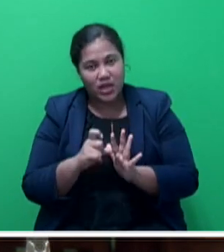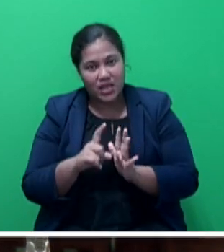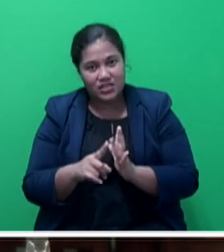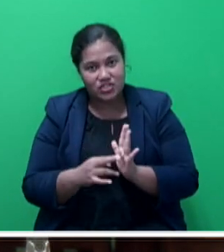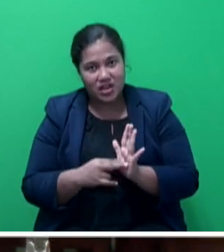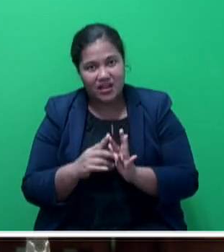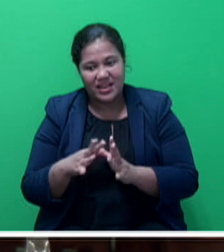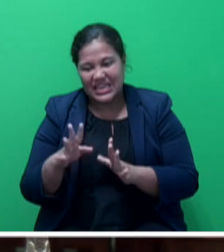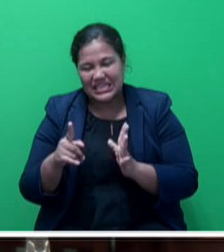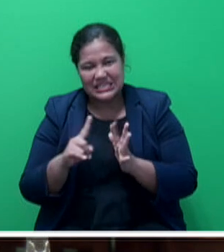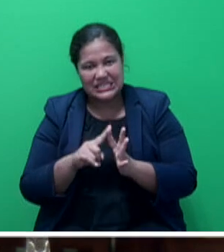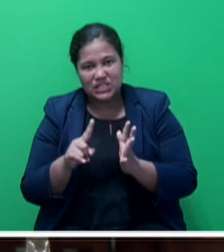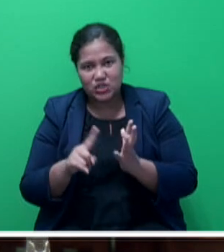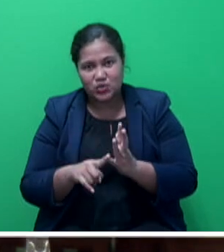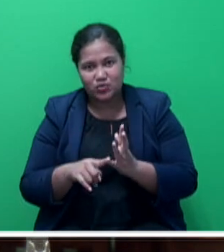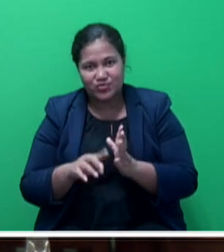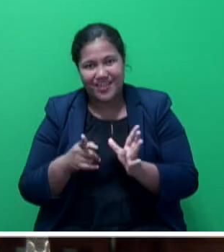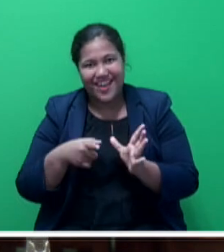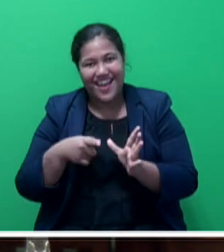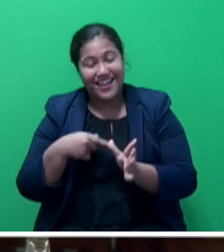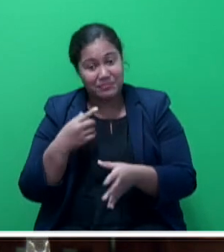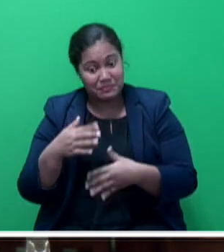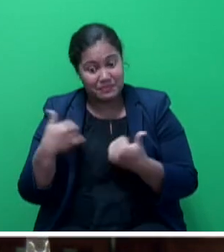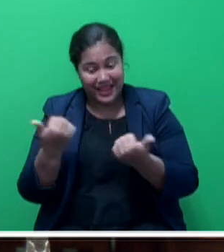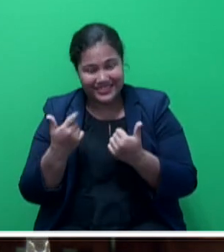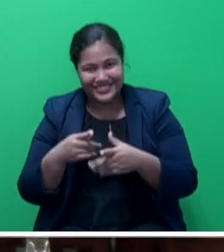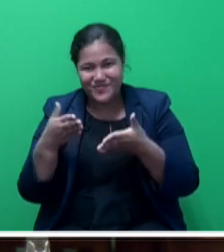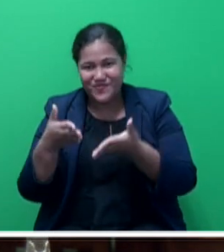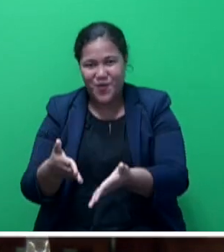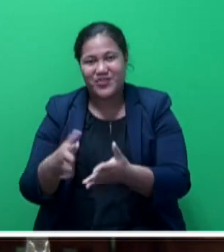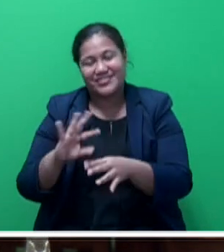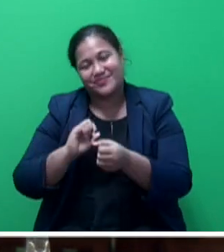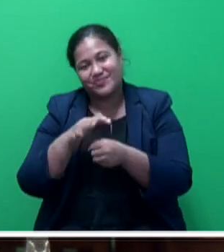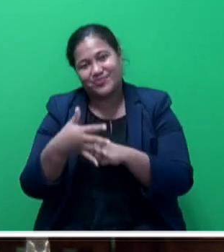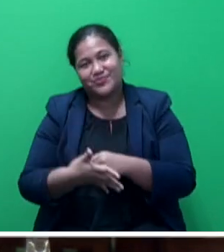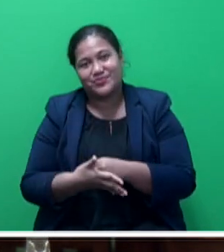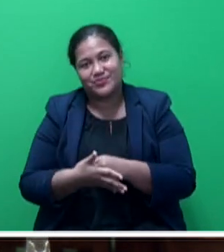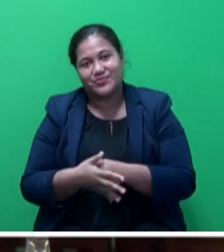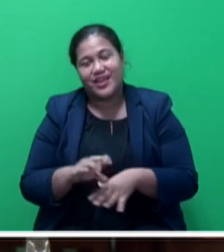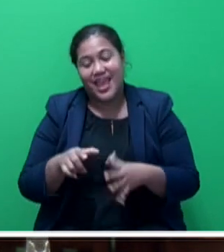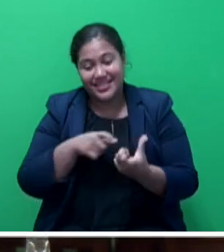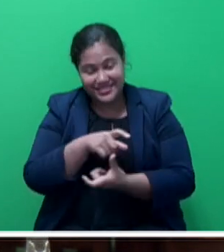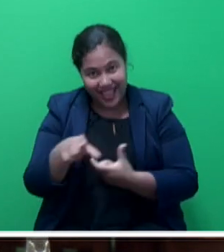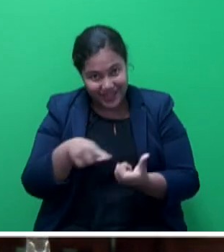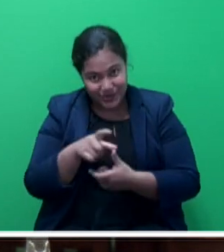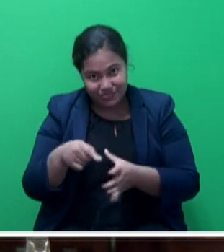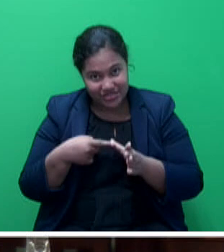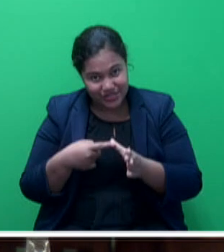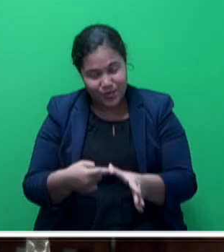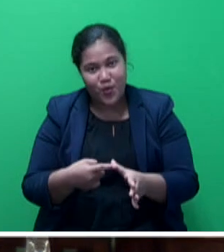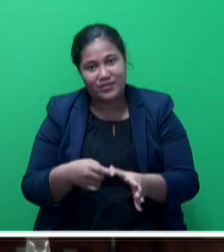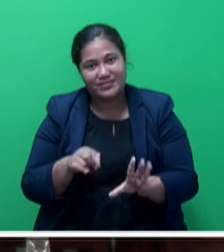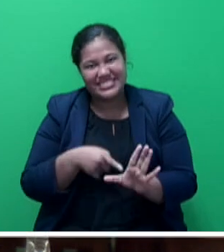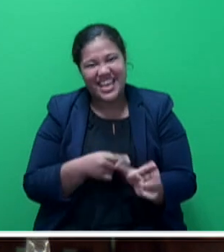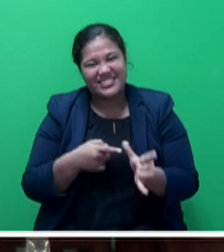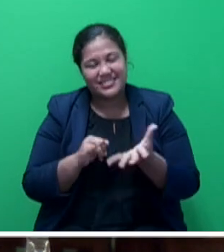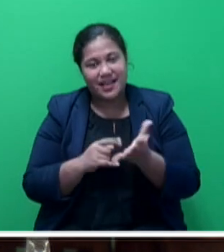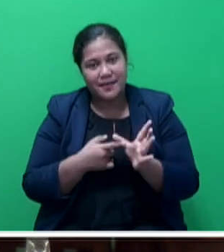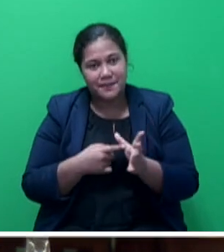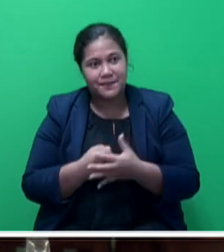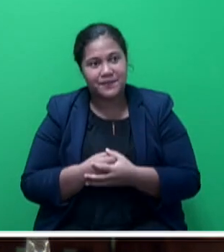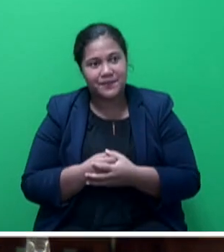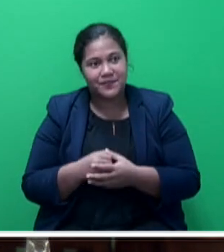of it is to do with the COVID-19 emergency response, TCYASA, the Resilience Budget Support Program